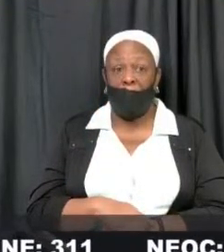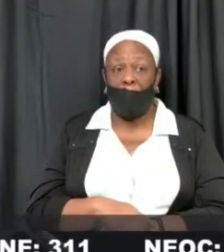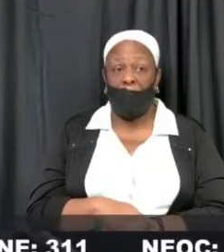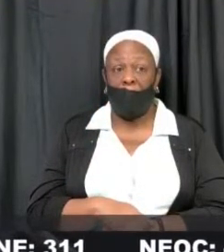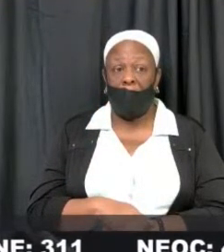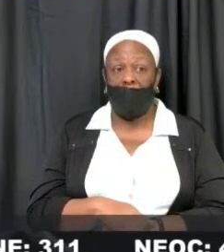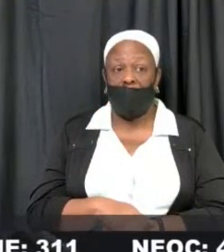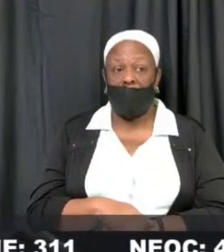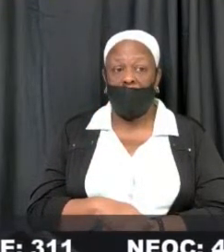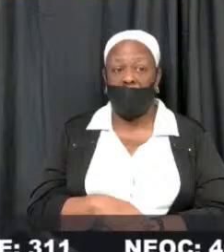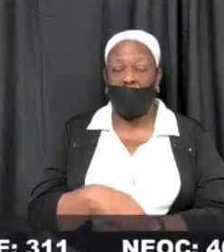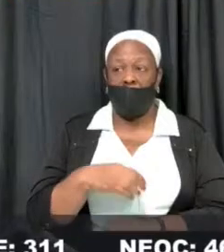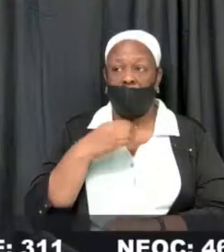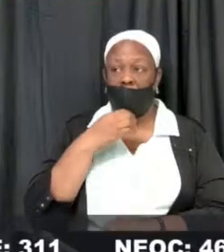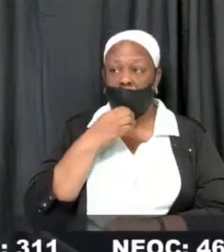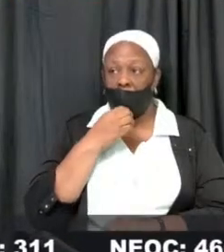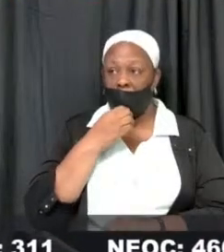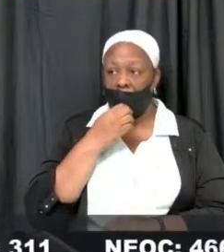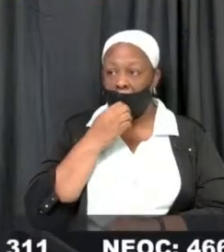at